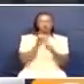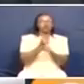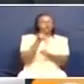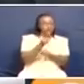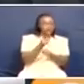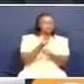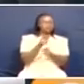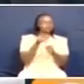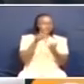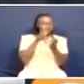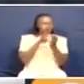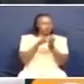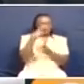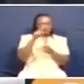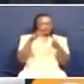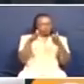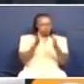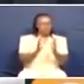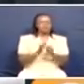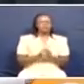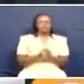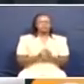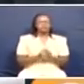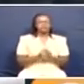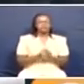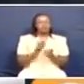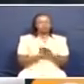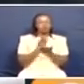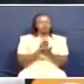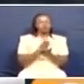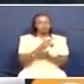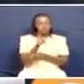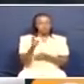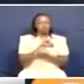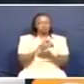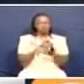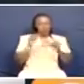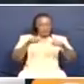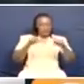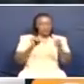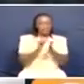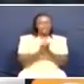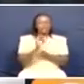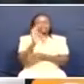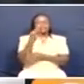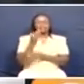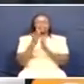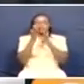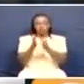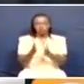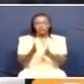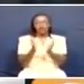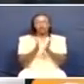proper perspective. It is admitted that the response by the third respondent, together